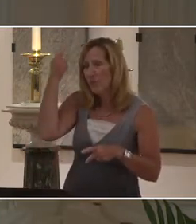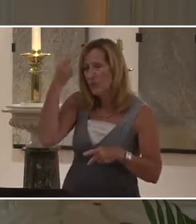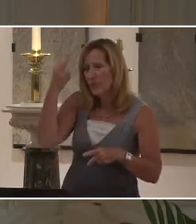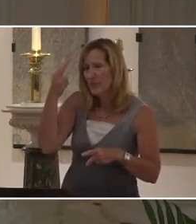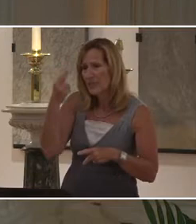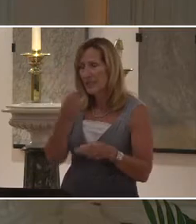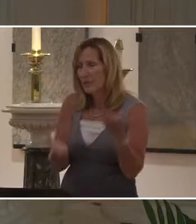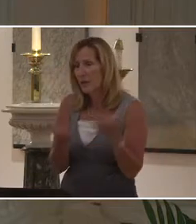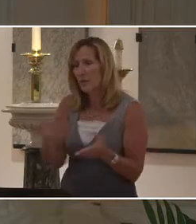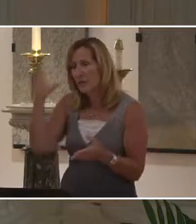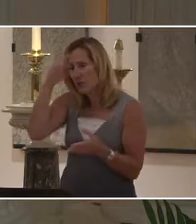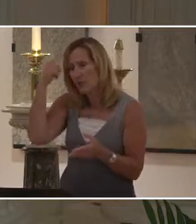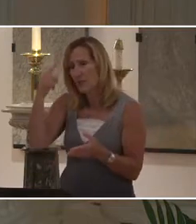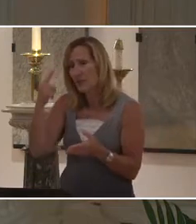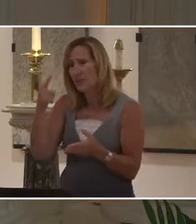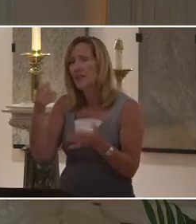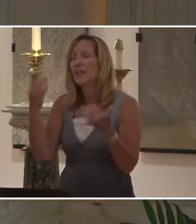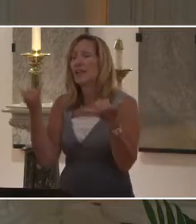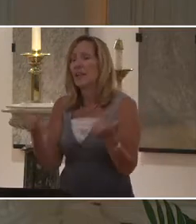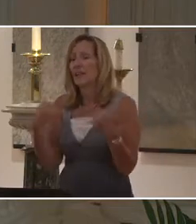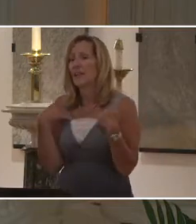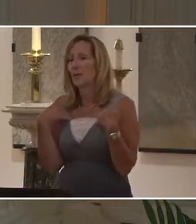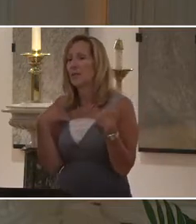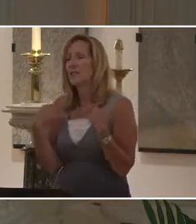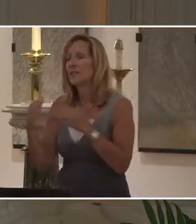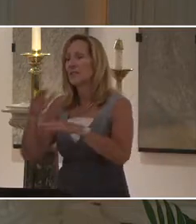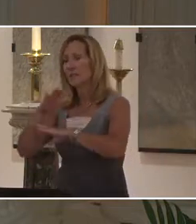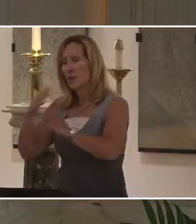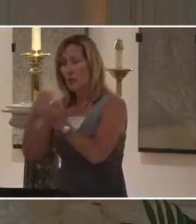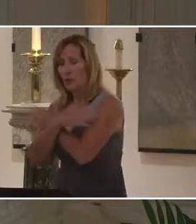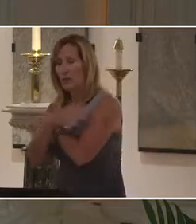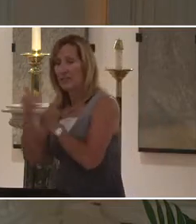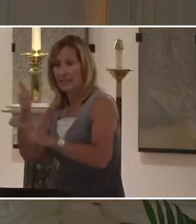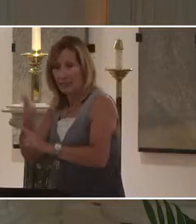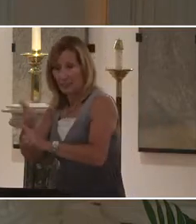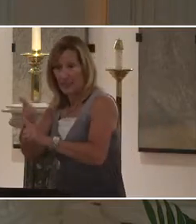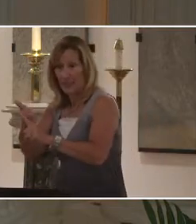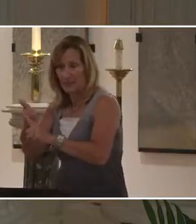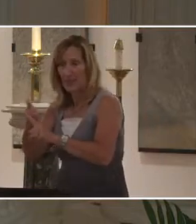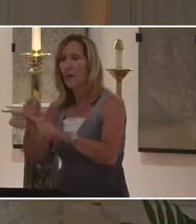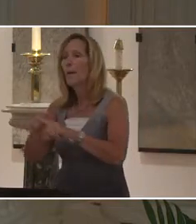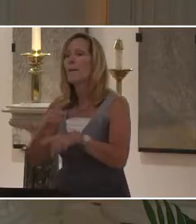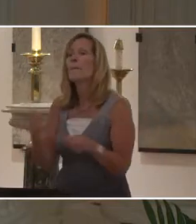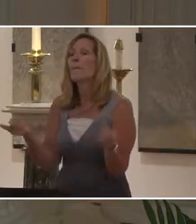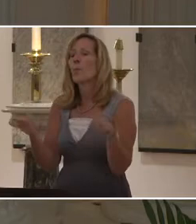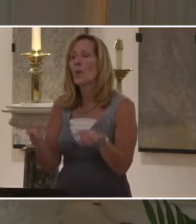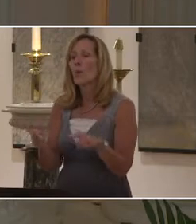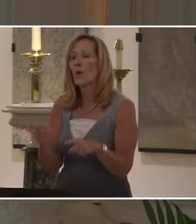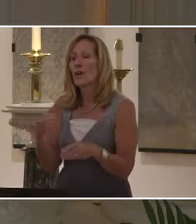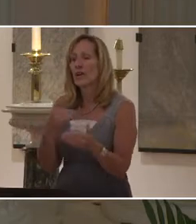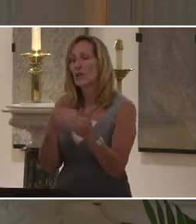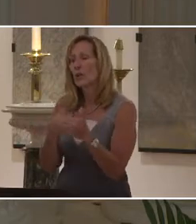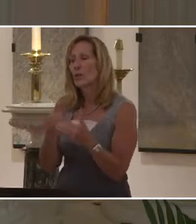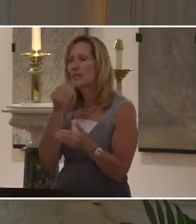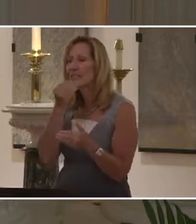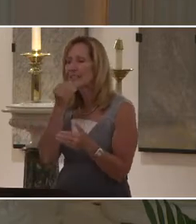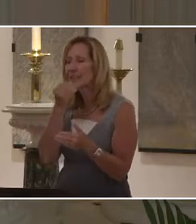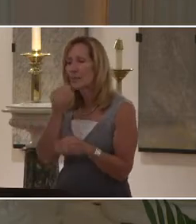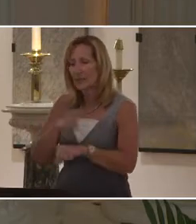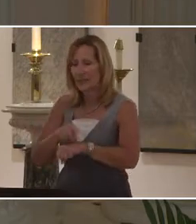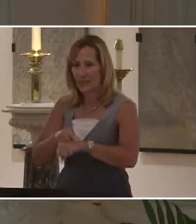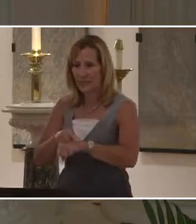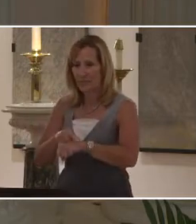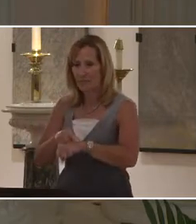were probably looking forward to a little bit of R&R themselves. So when it got close to supper time that